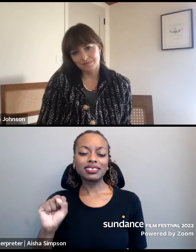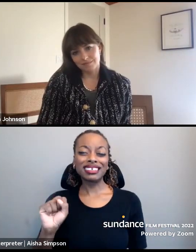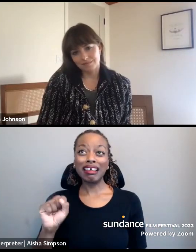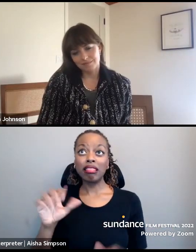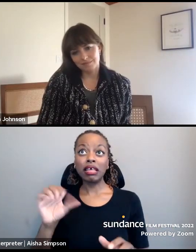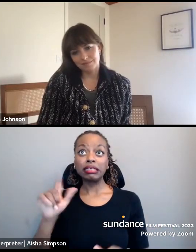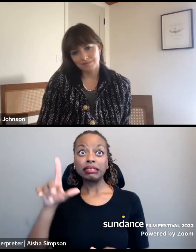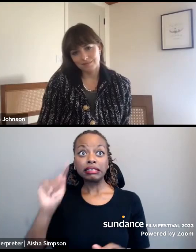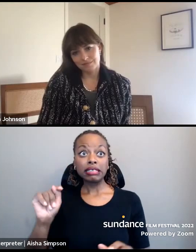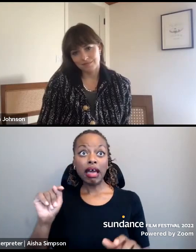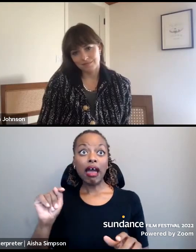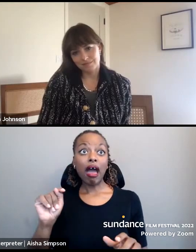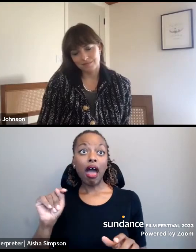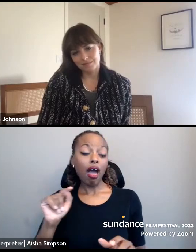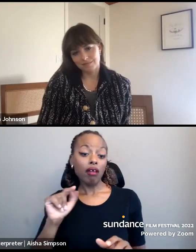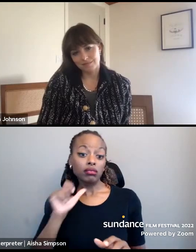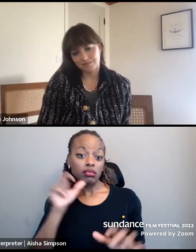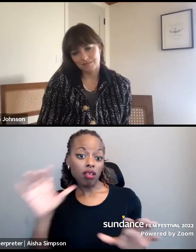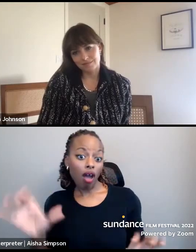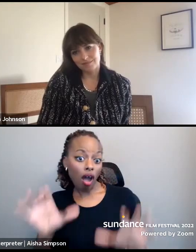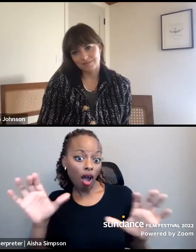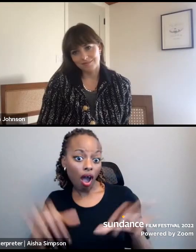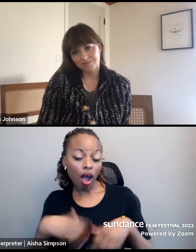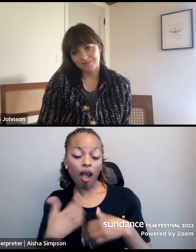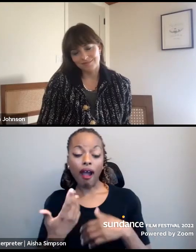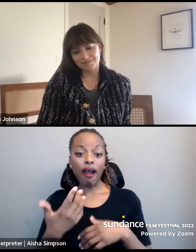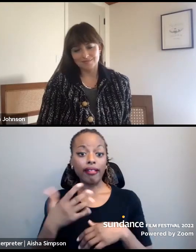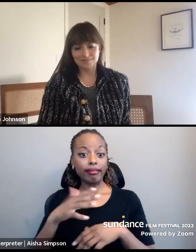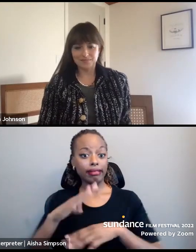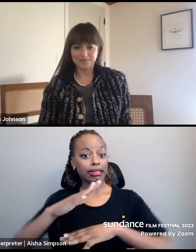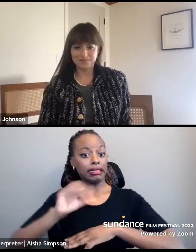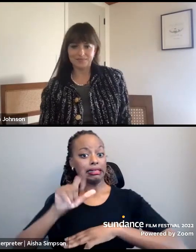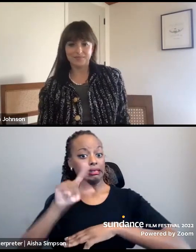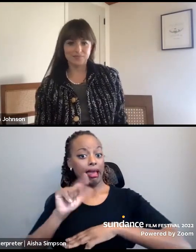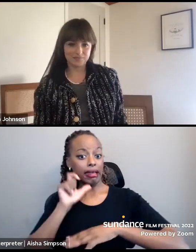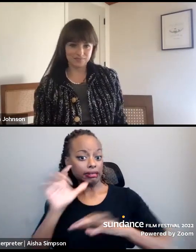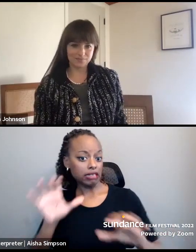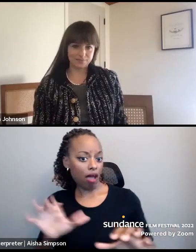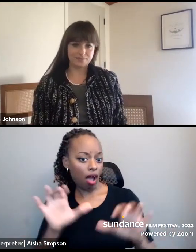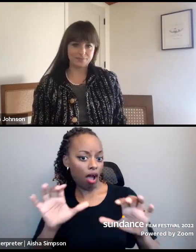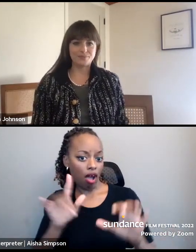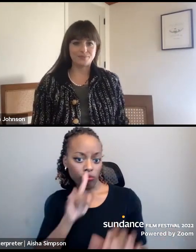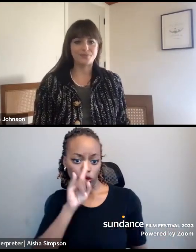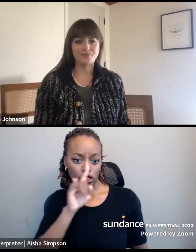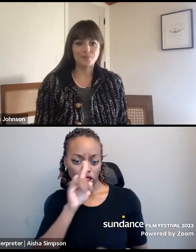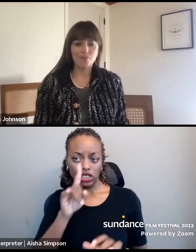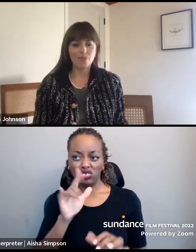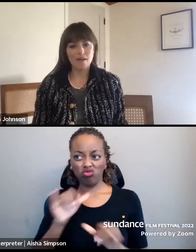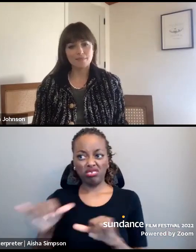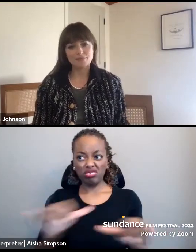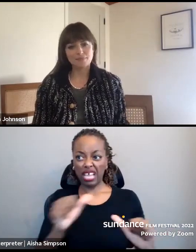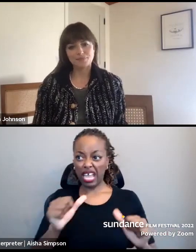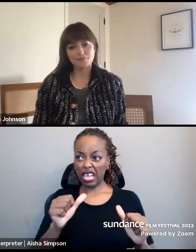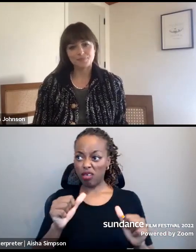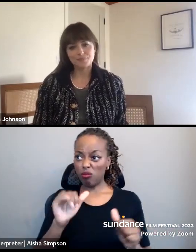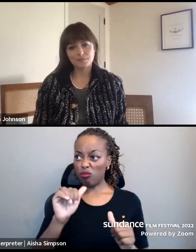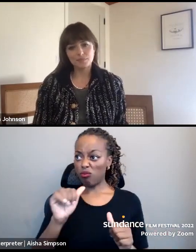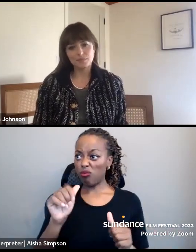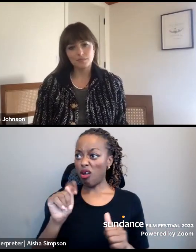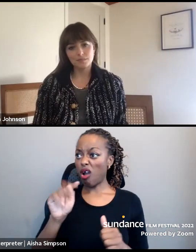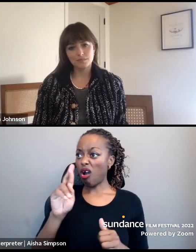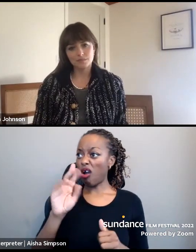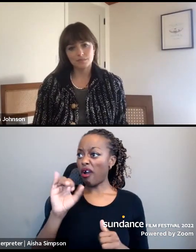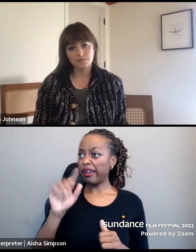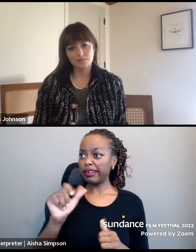The process is not pretentious. We're all artists. When you're in the studio, that's not really pretentious. But for whatever reason, when it's like red